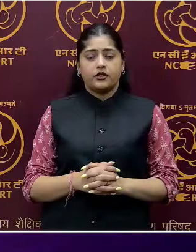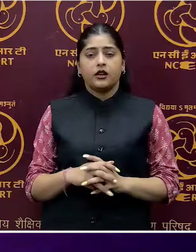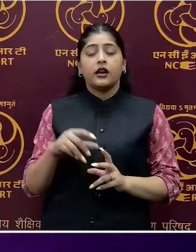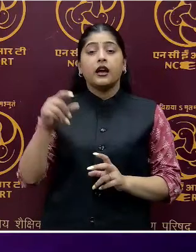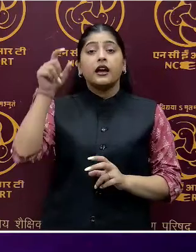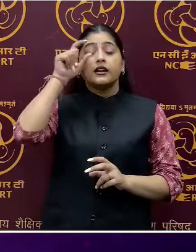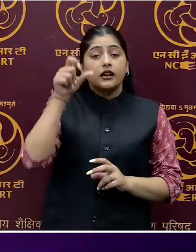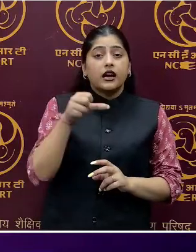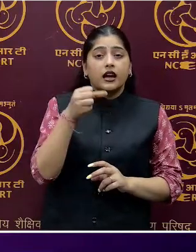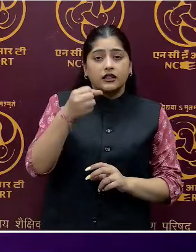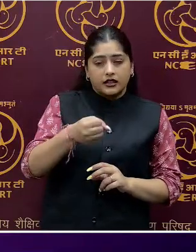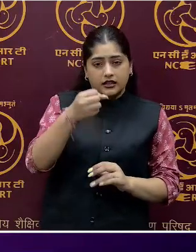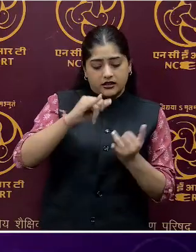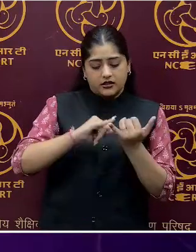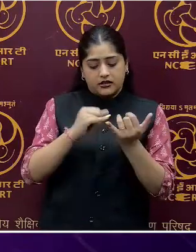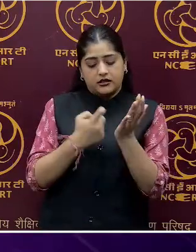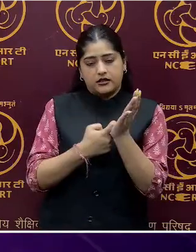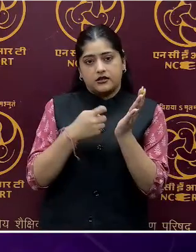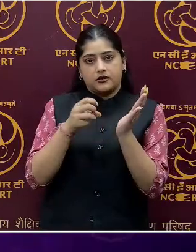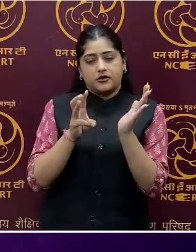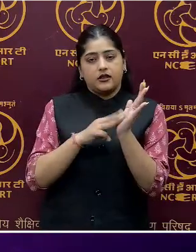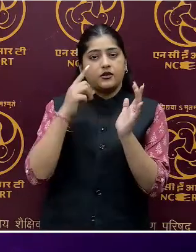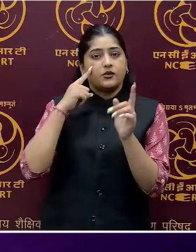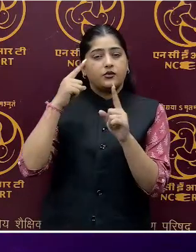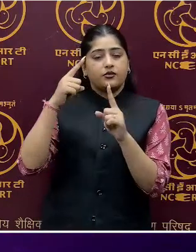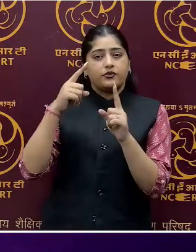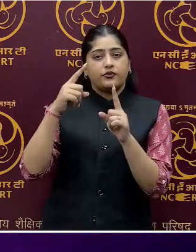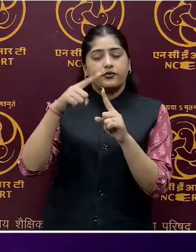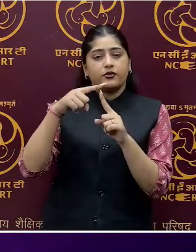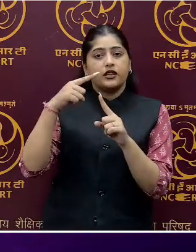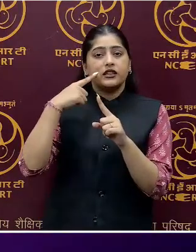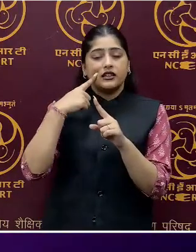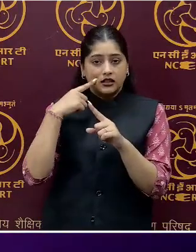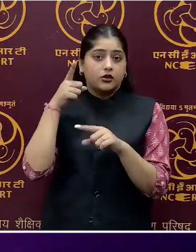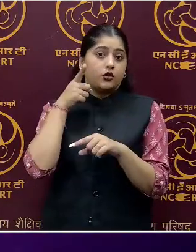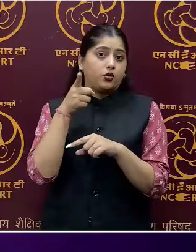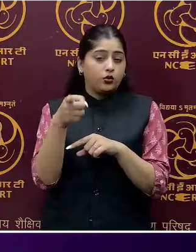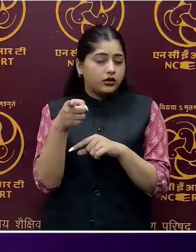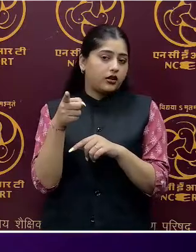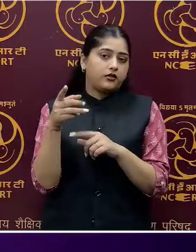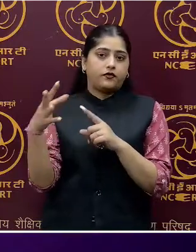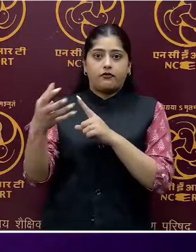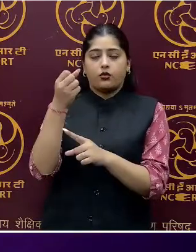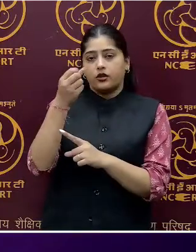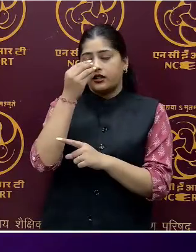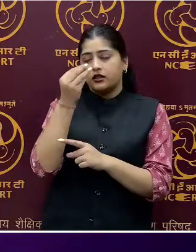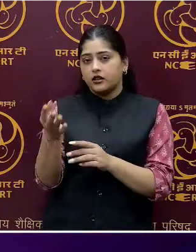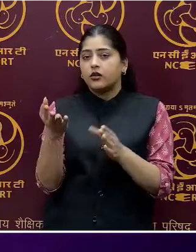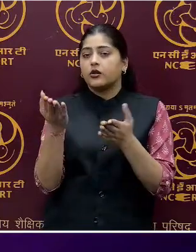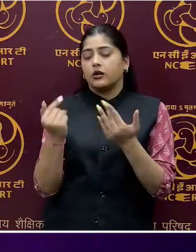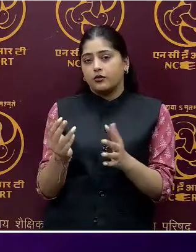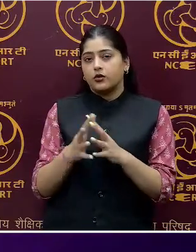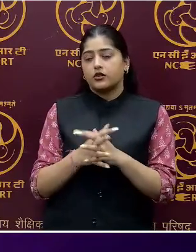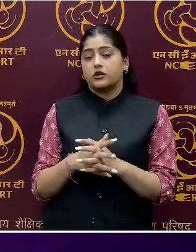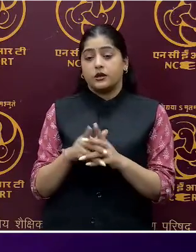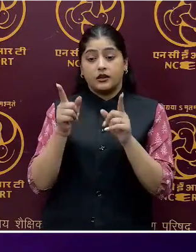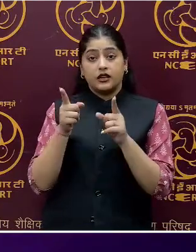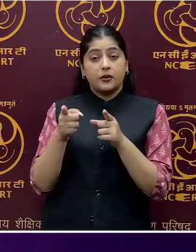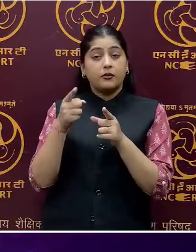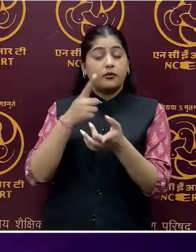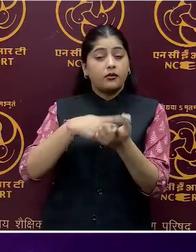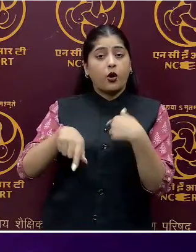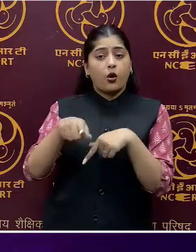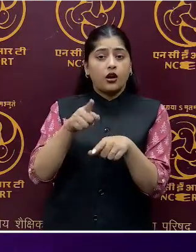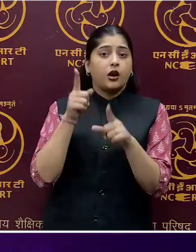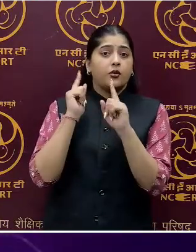Smriti in Yes. Delhi, Rajghat. So whenever you are visiting Delhi, or if you are in Delhi, so this is the must place that we have